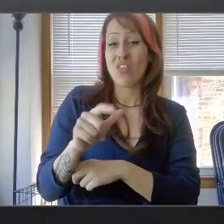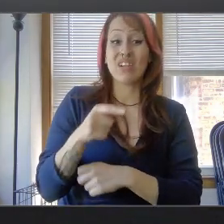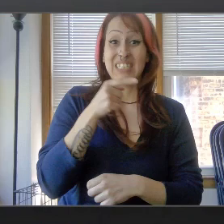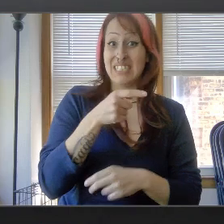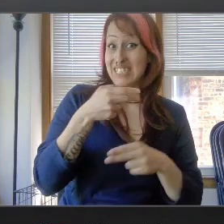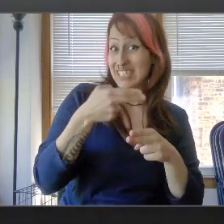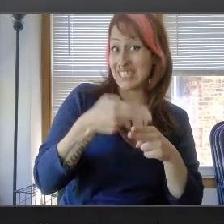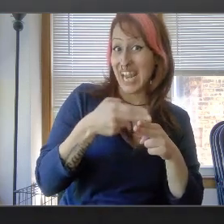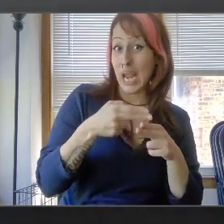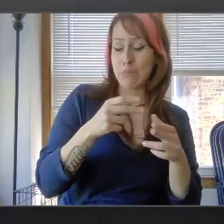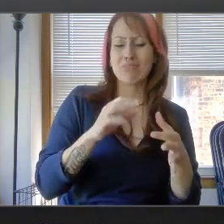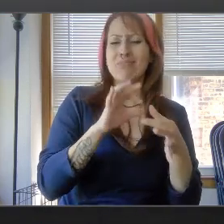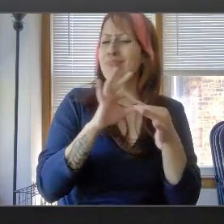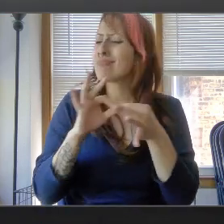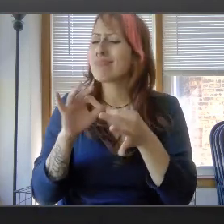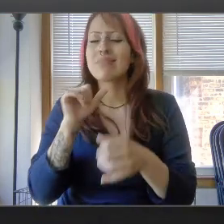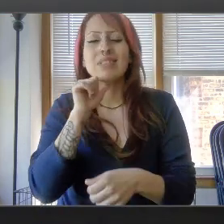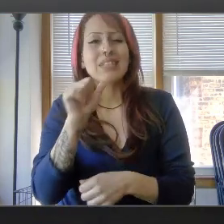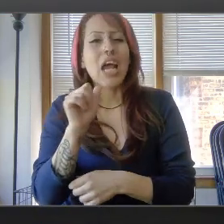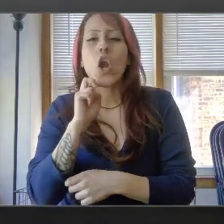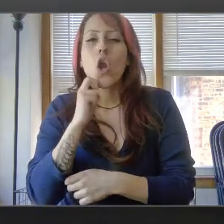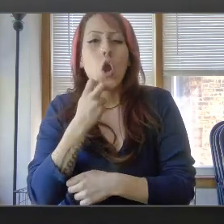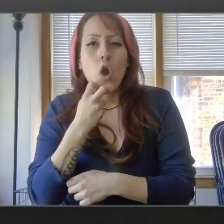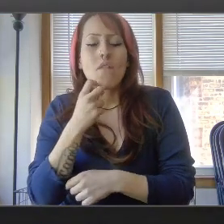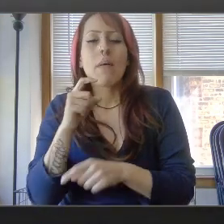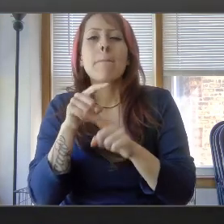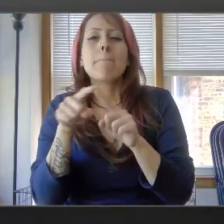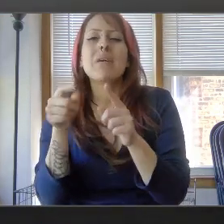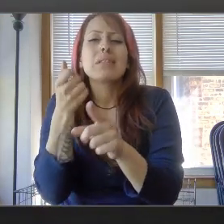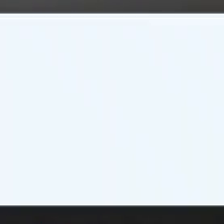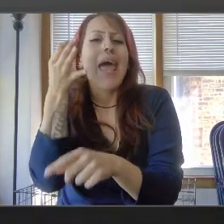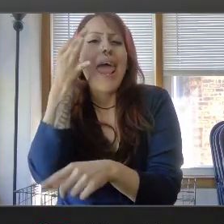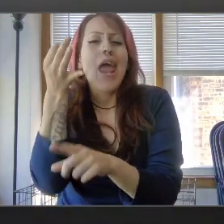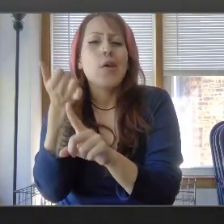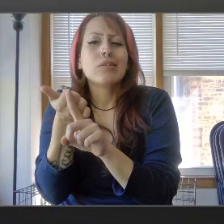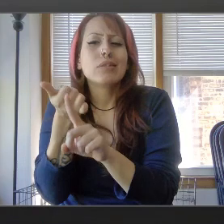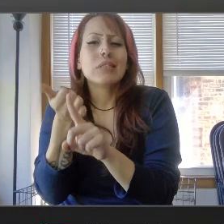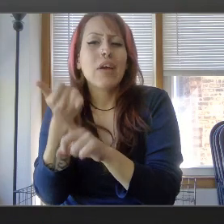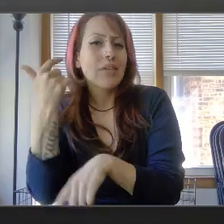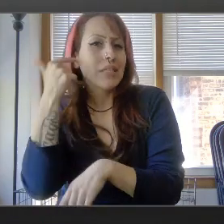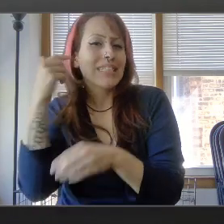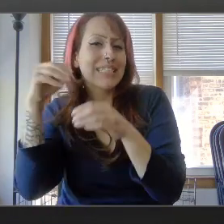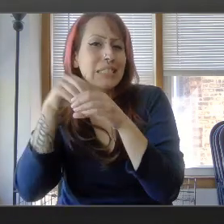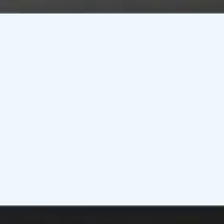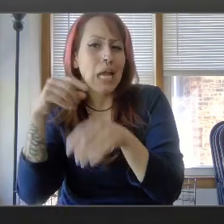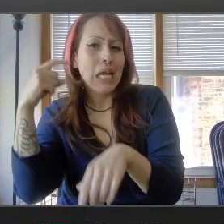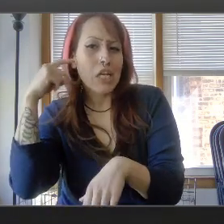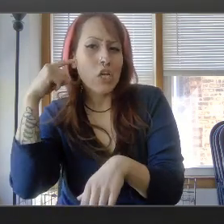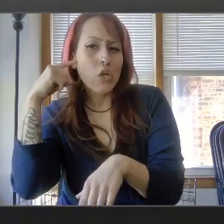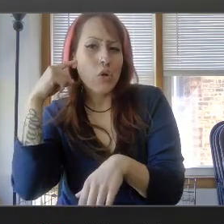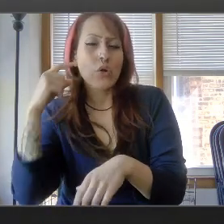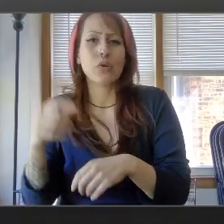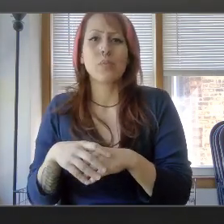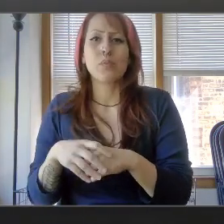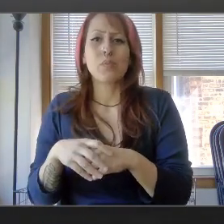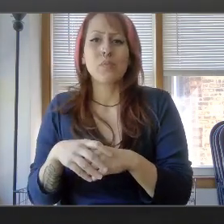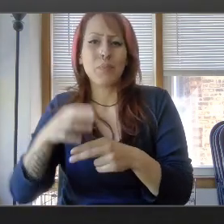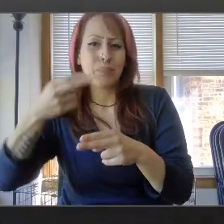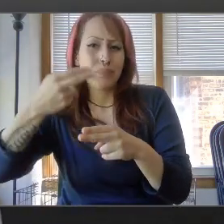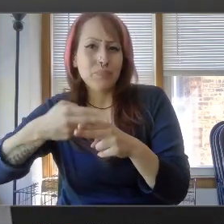nerve itself that has the problem, but it's the little tiny hair cells that are inside your hearing organ, otherwise known as your